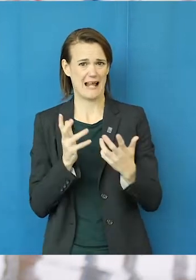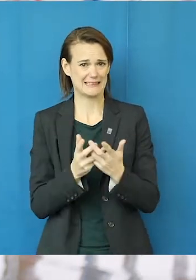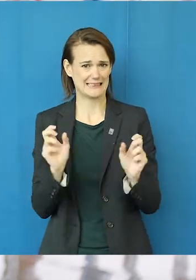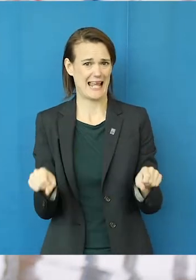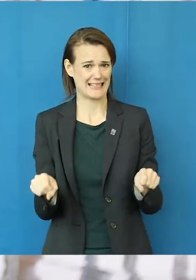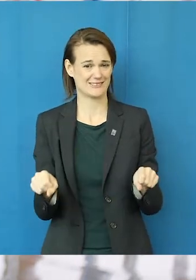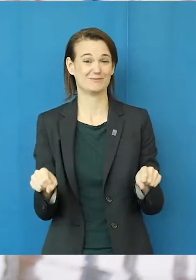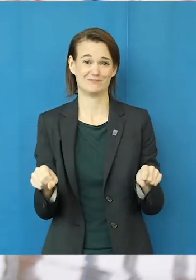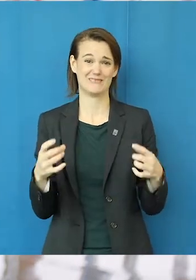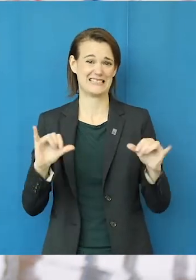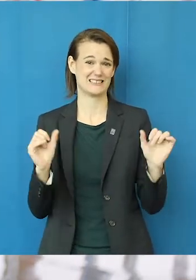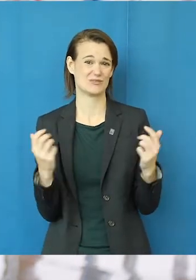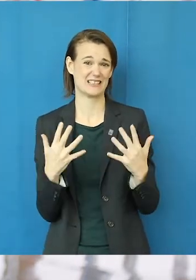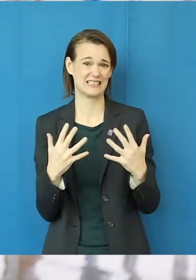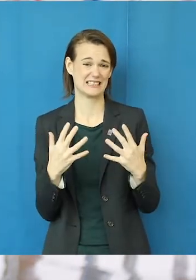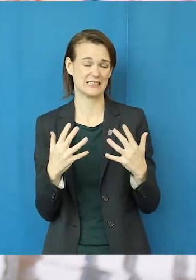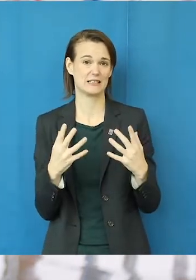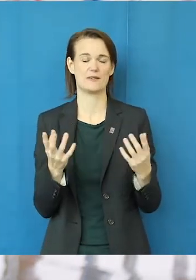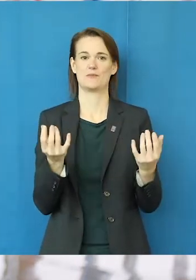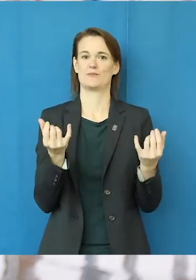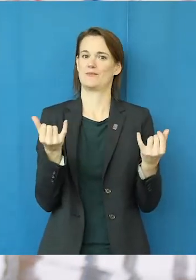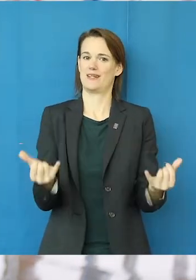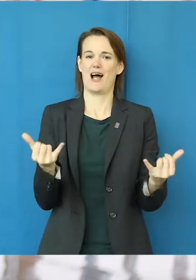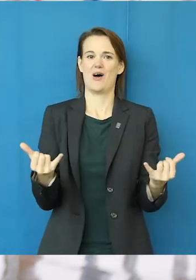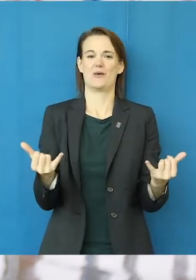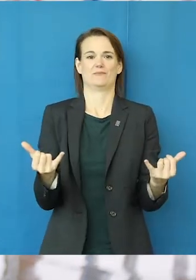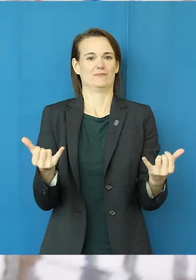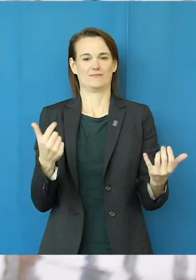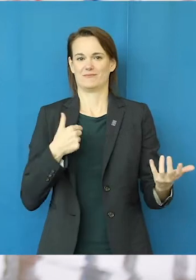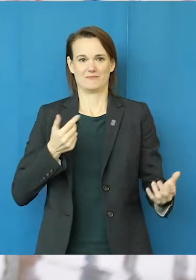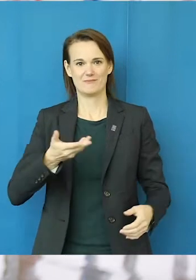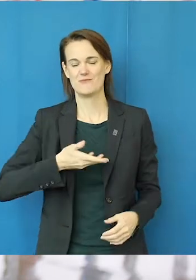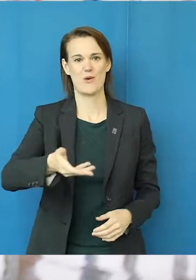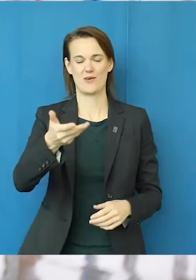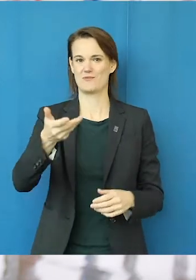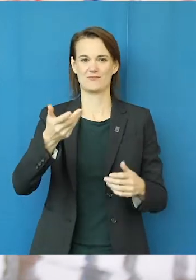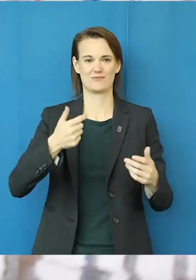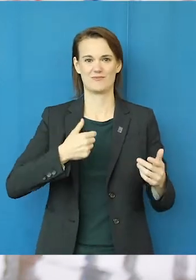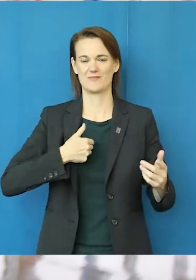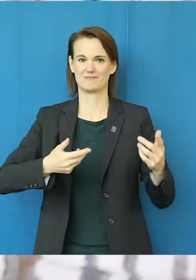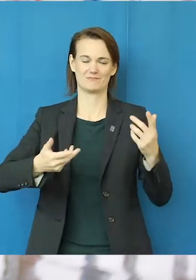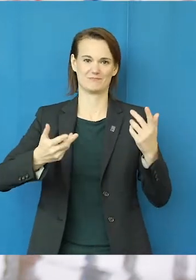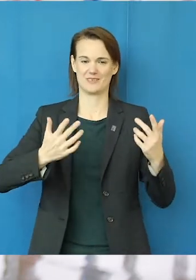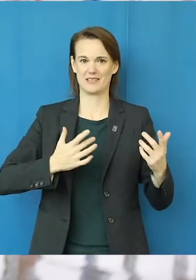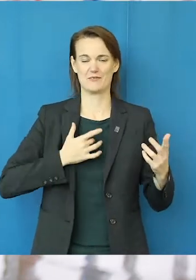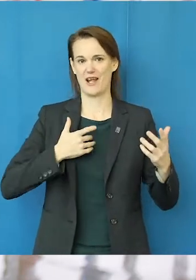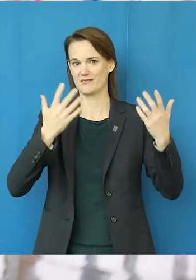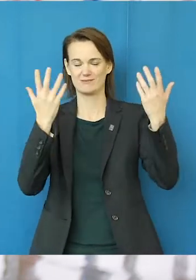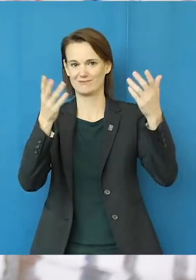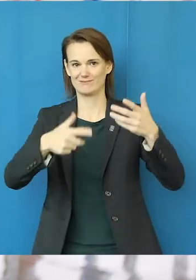been. But to my surprise, I was welcomed with open arms, open ears, and open